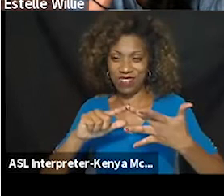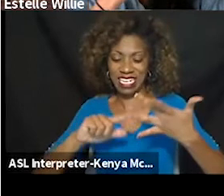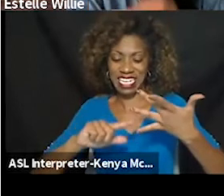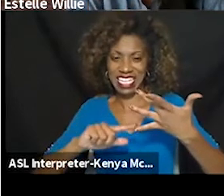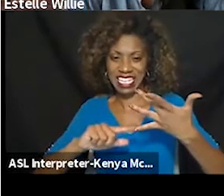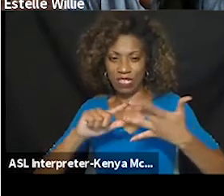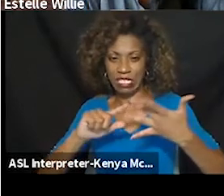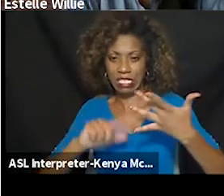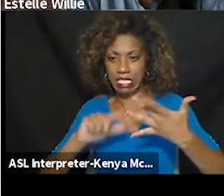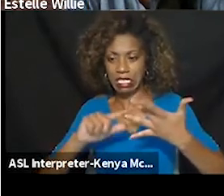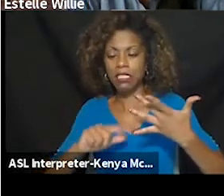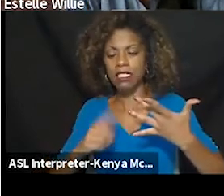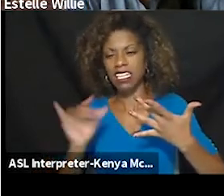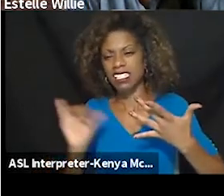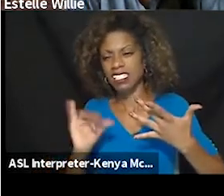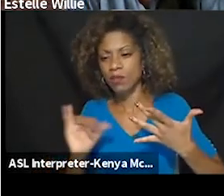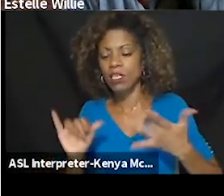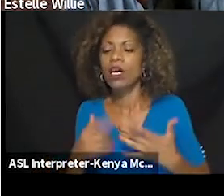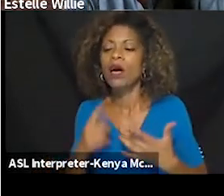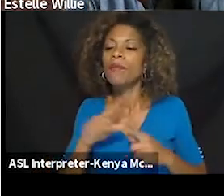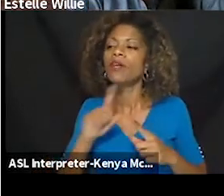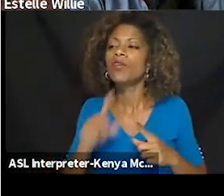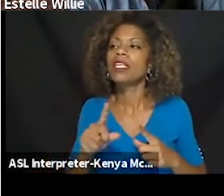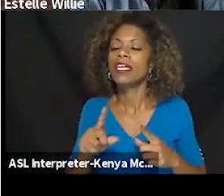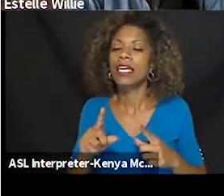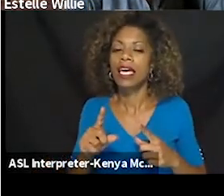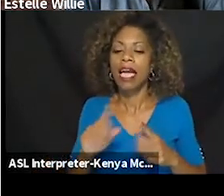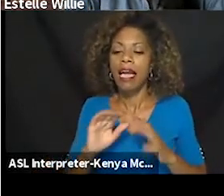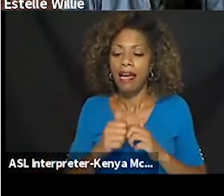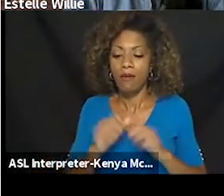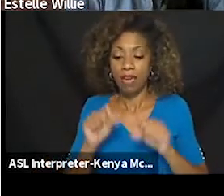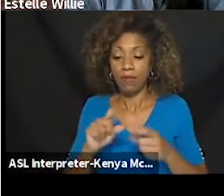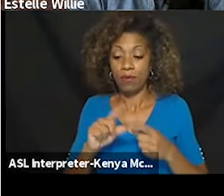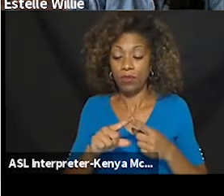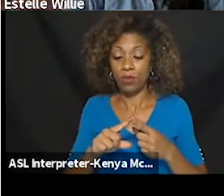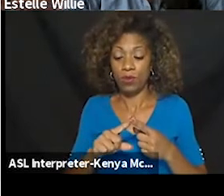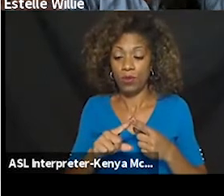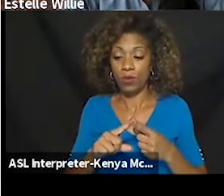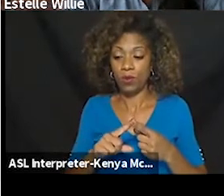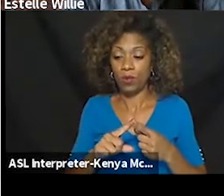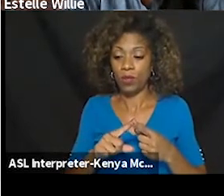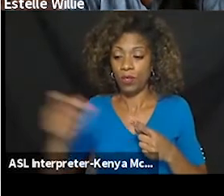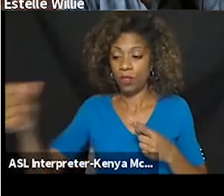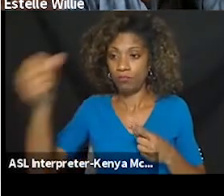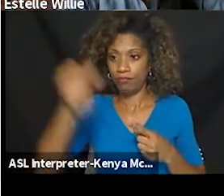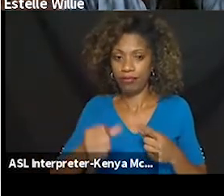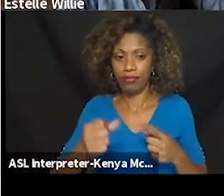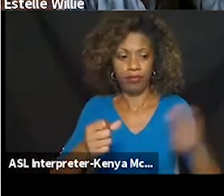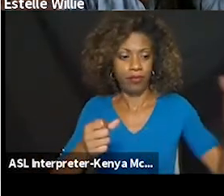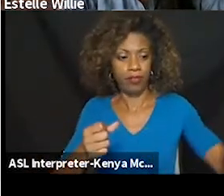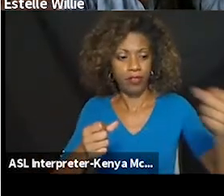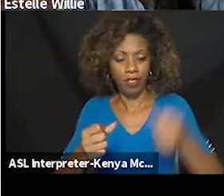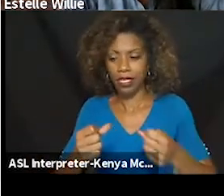we were able to bring together the different diagnostic testing companies, the government sector,